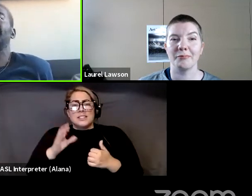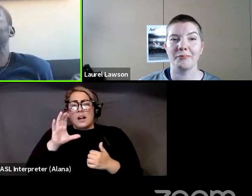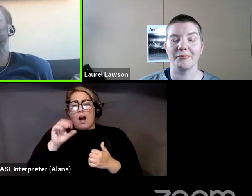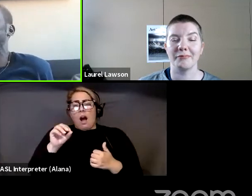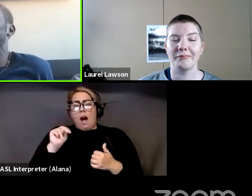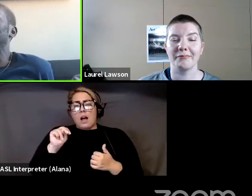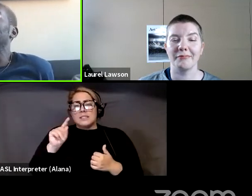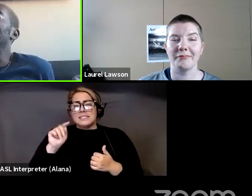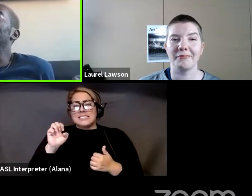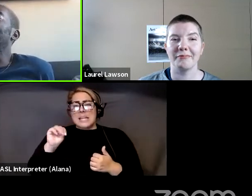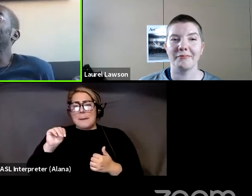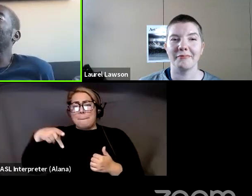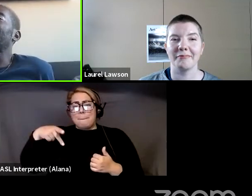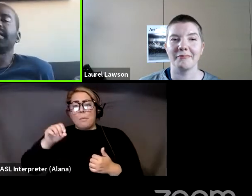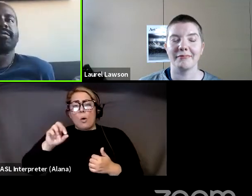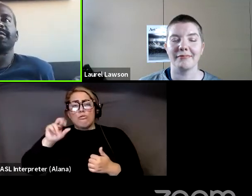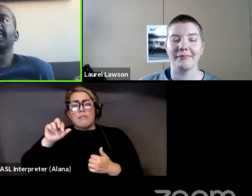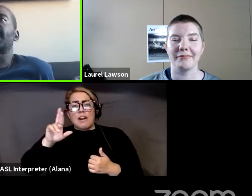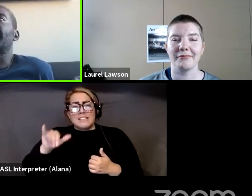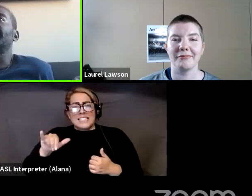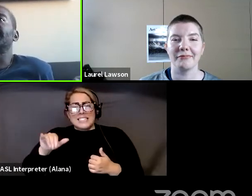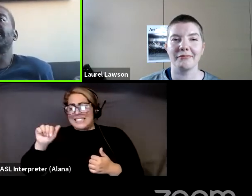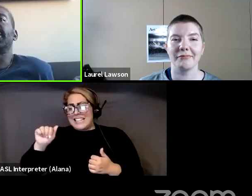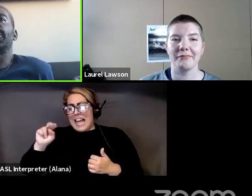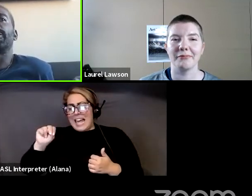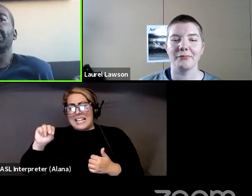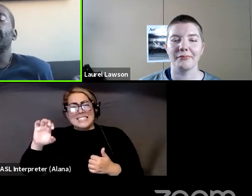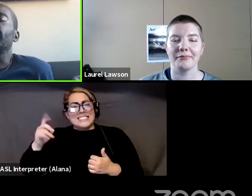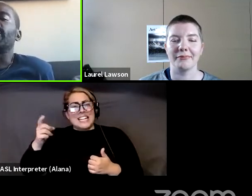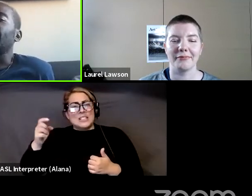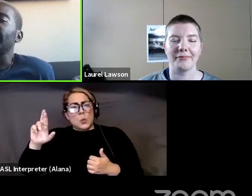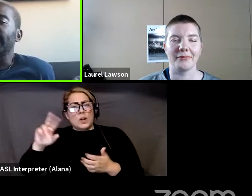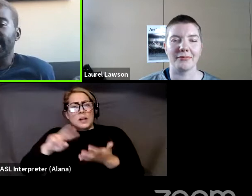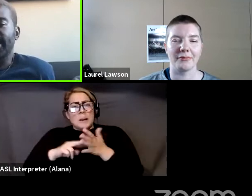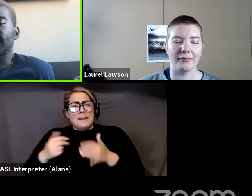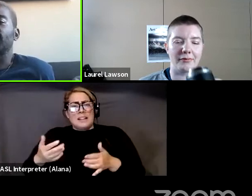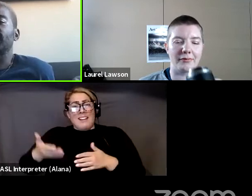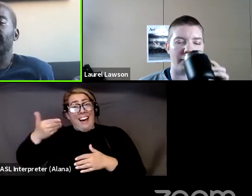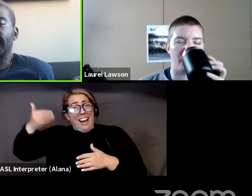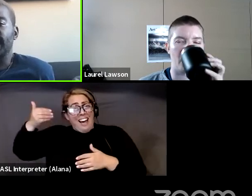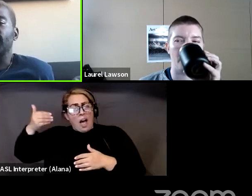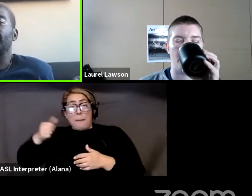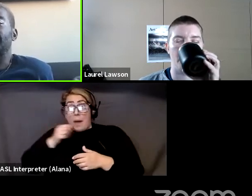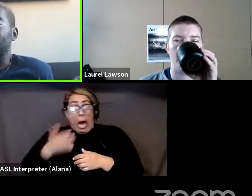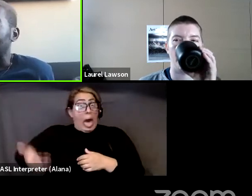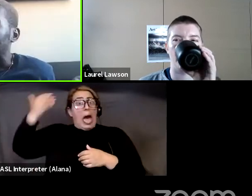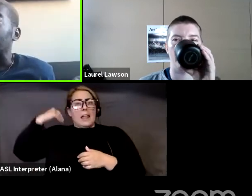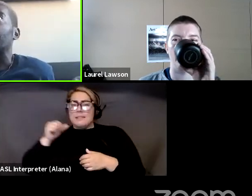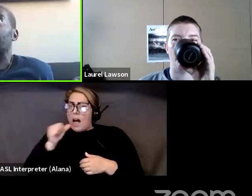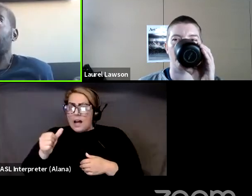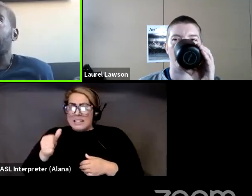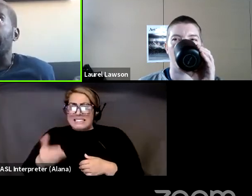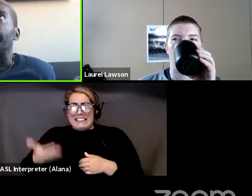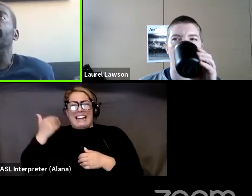age necessarily, but based off of a kind of a rigor in a certain